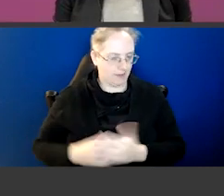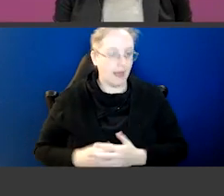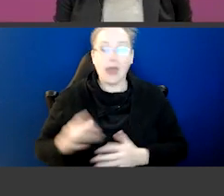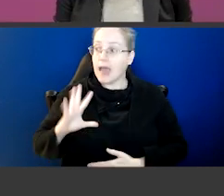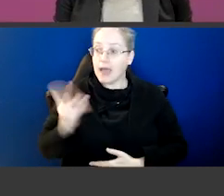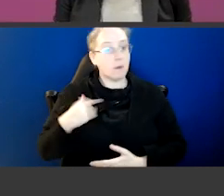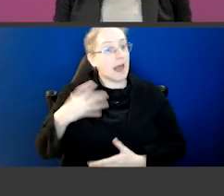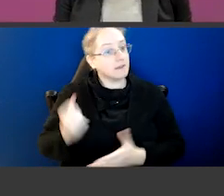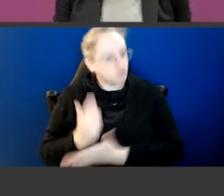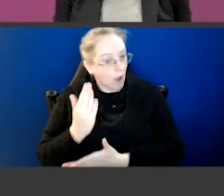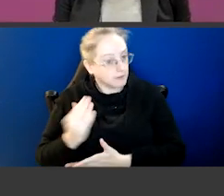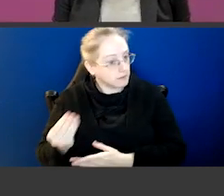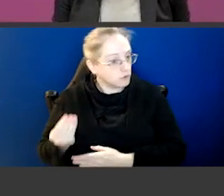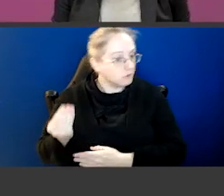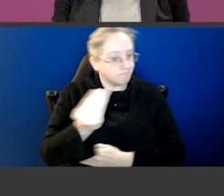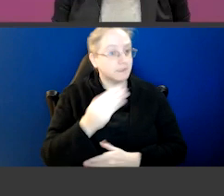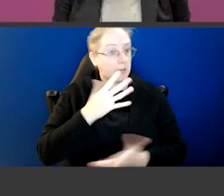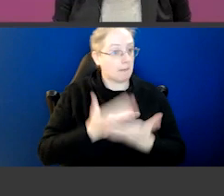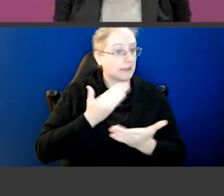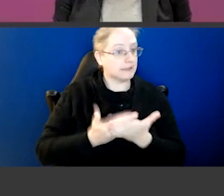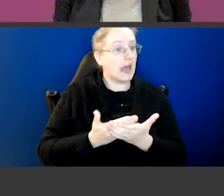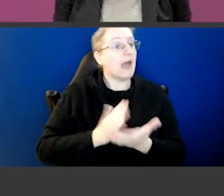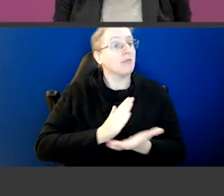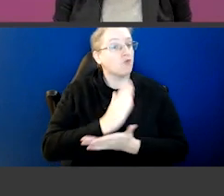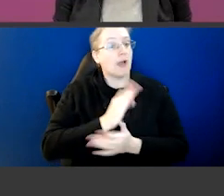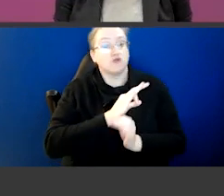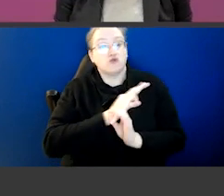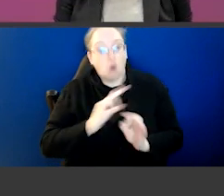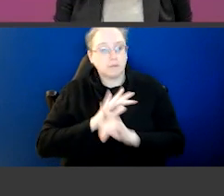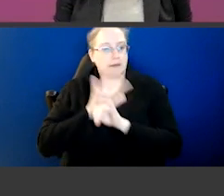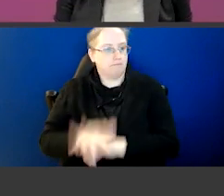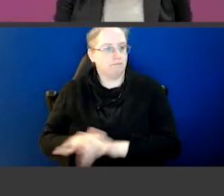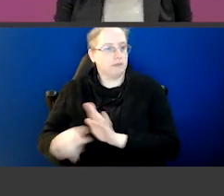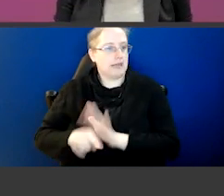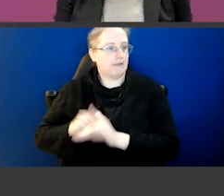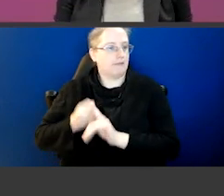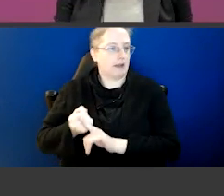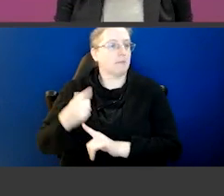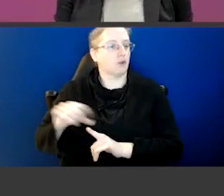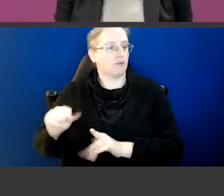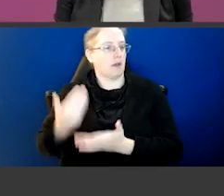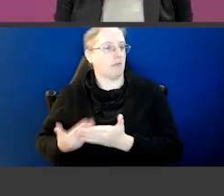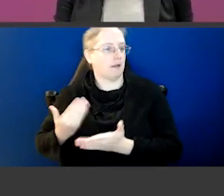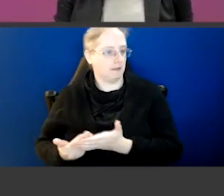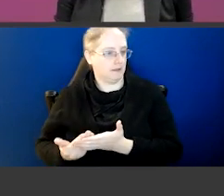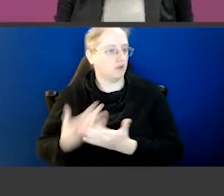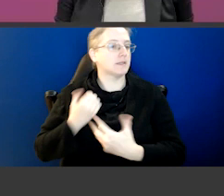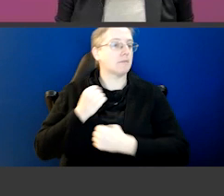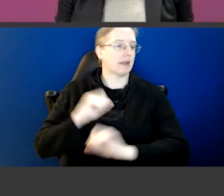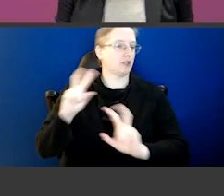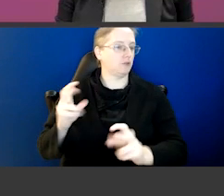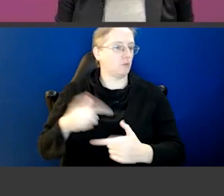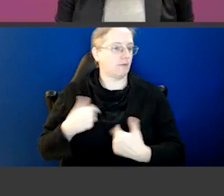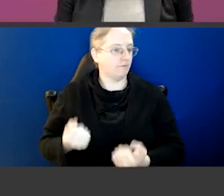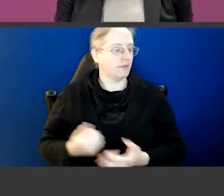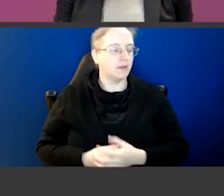to have any action taken against them because they made that complaint. This is one of the protections. The types of action that